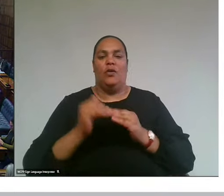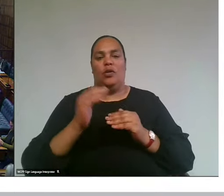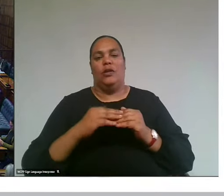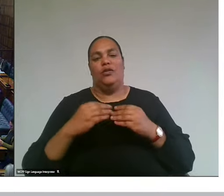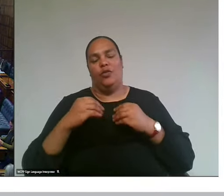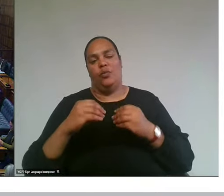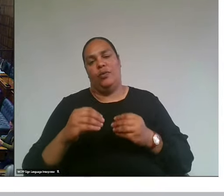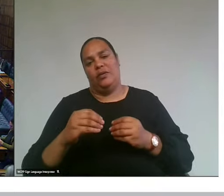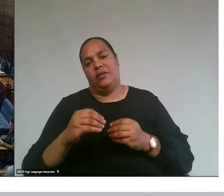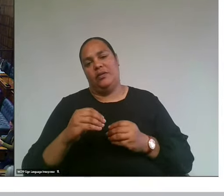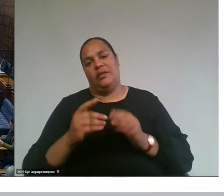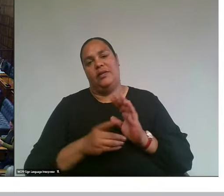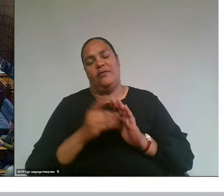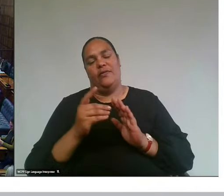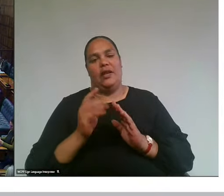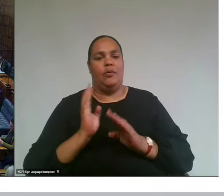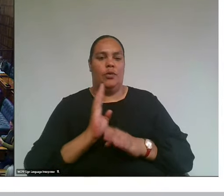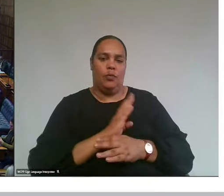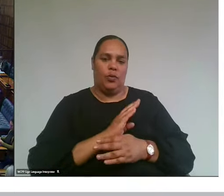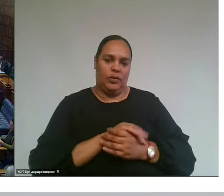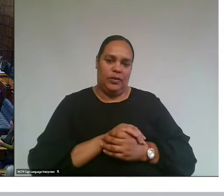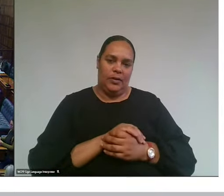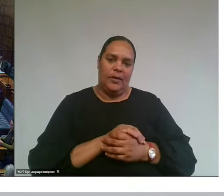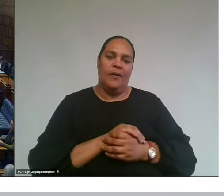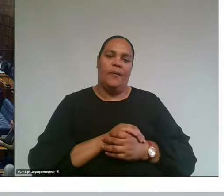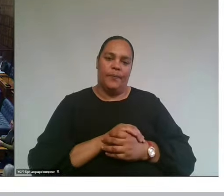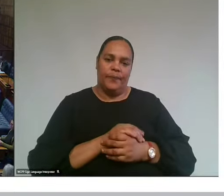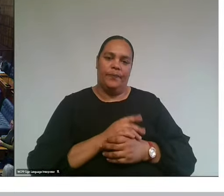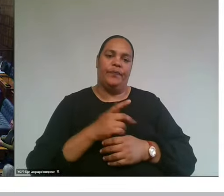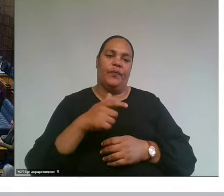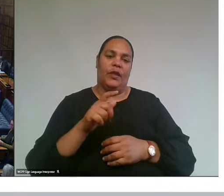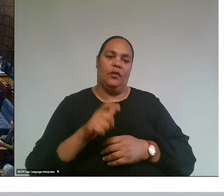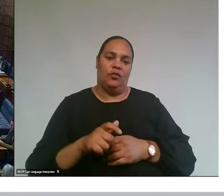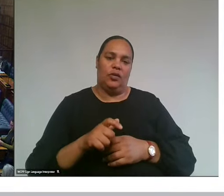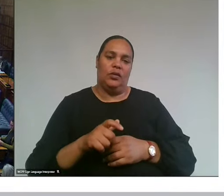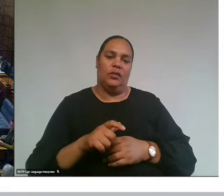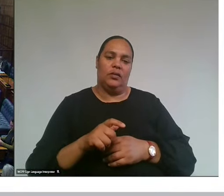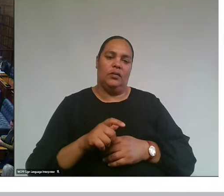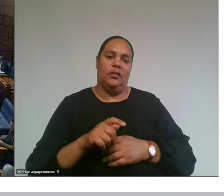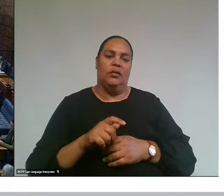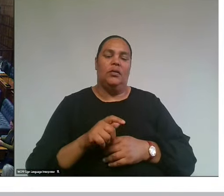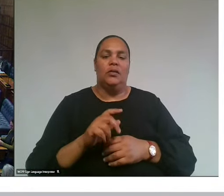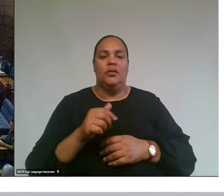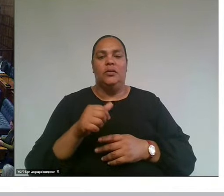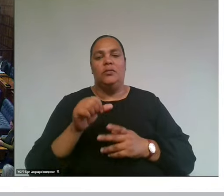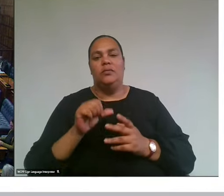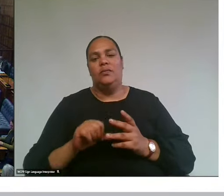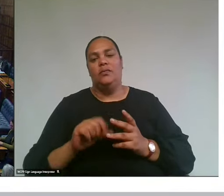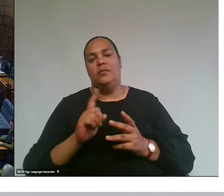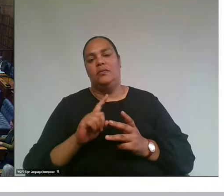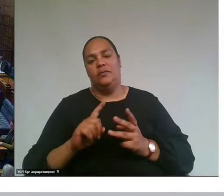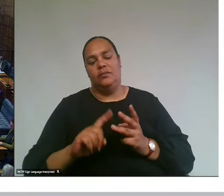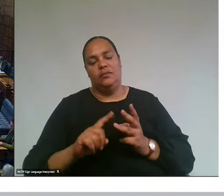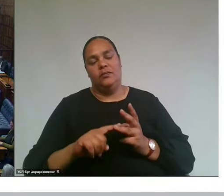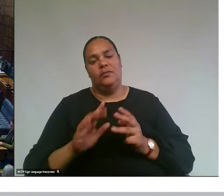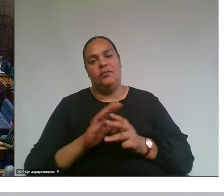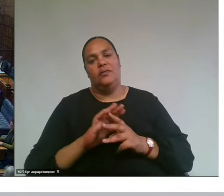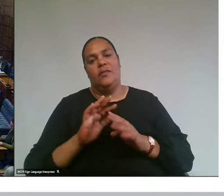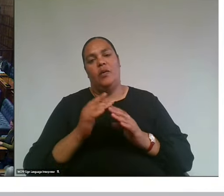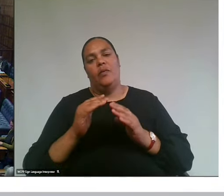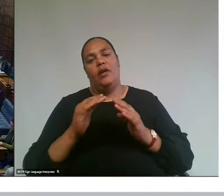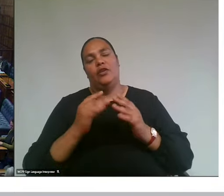industry development board and then CH and the next one is the the whole issue of green